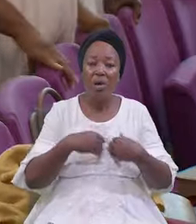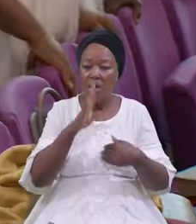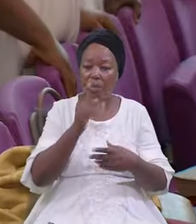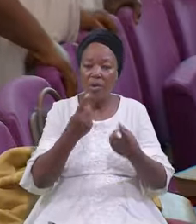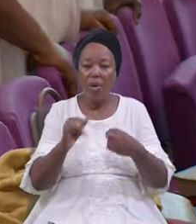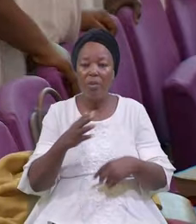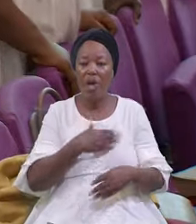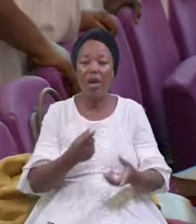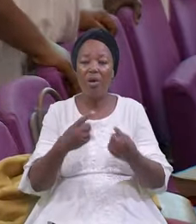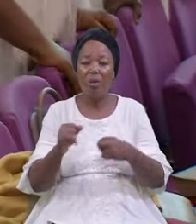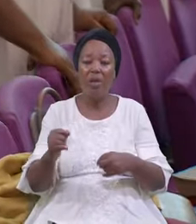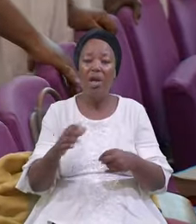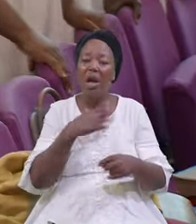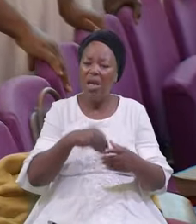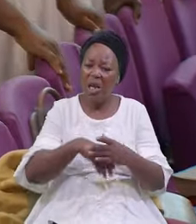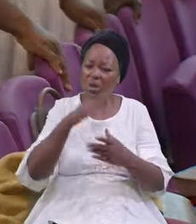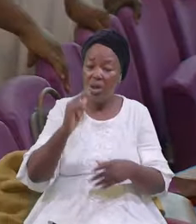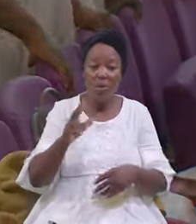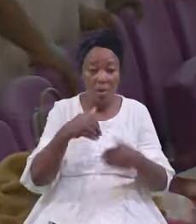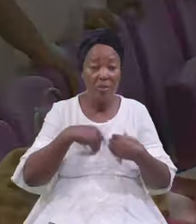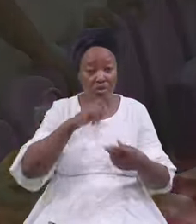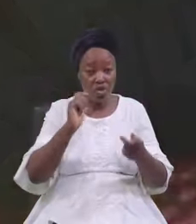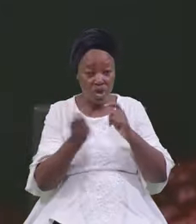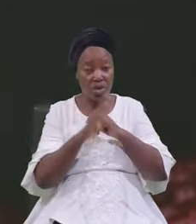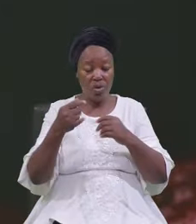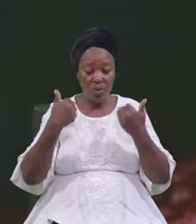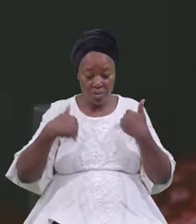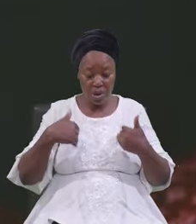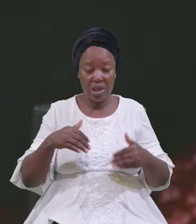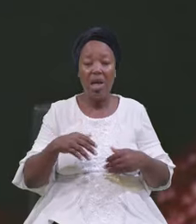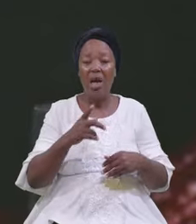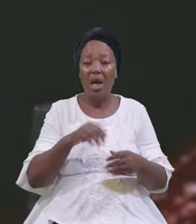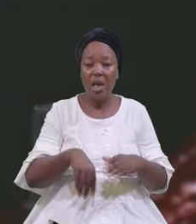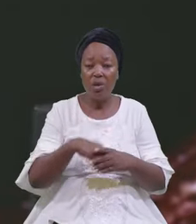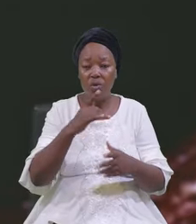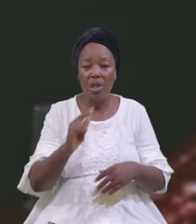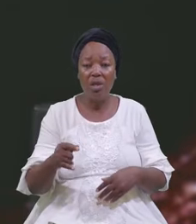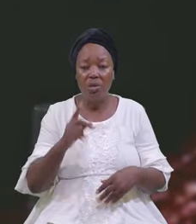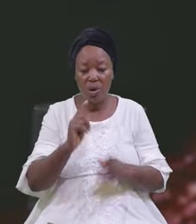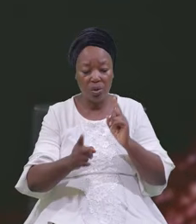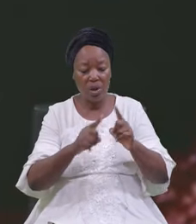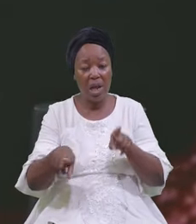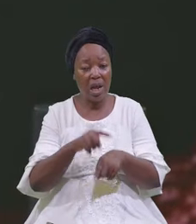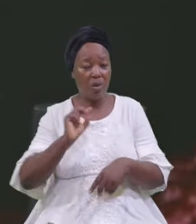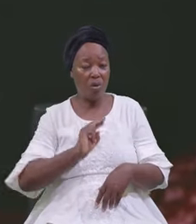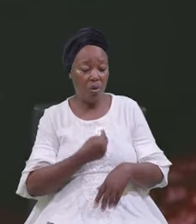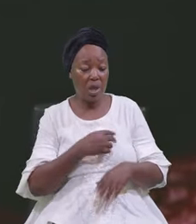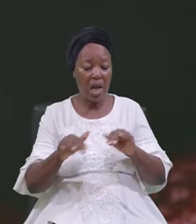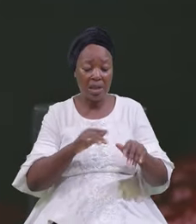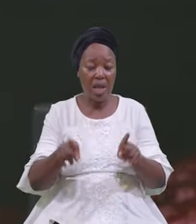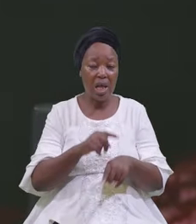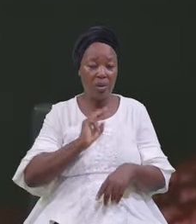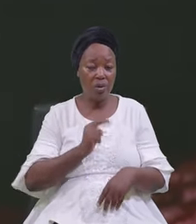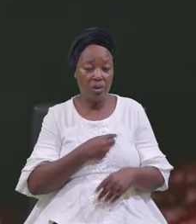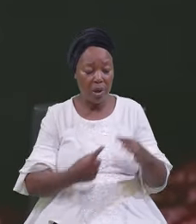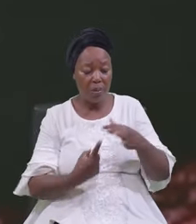Outwardly, you might have changed your dressing. Outwardly, you may be talking like us, acting like us, appearing